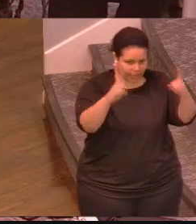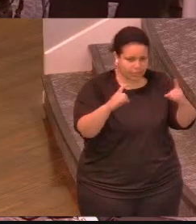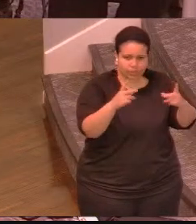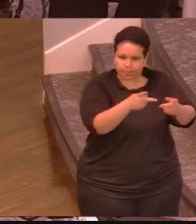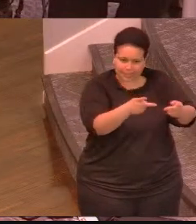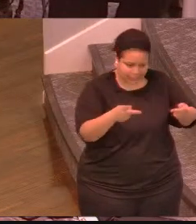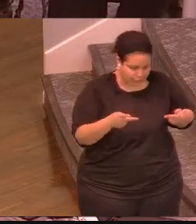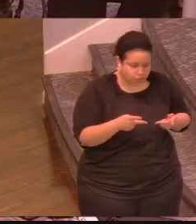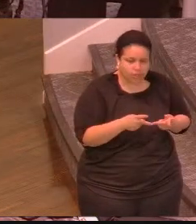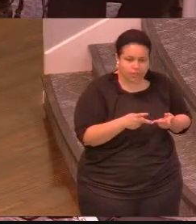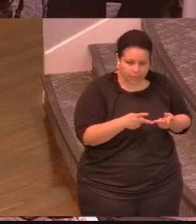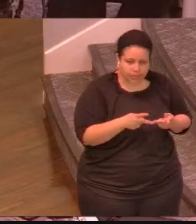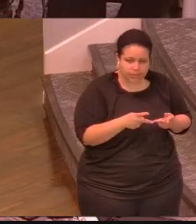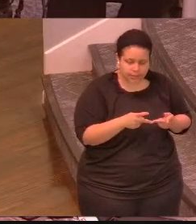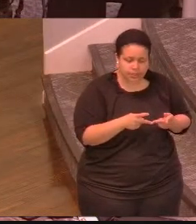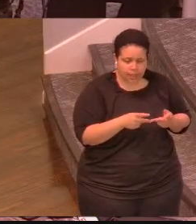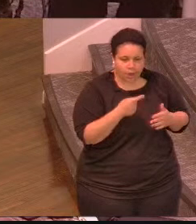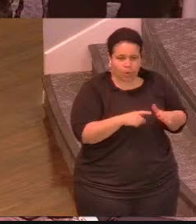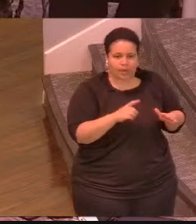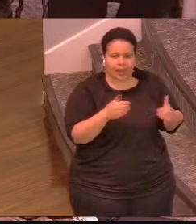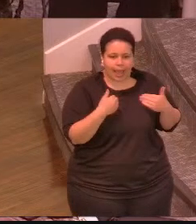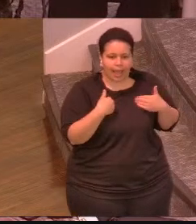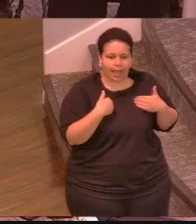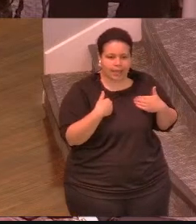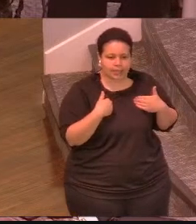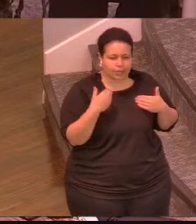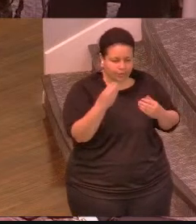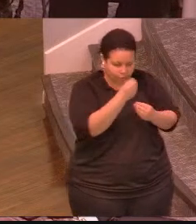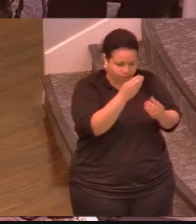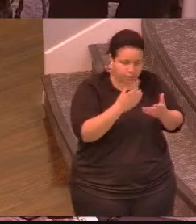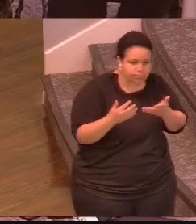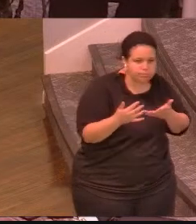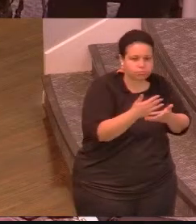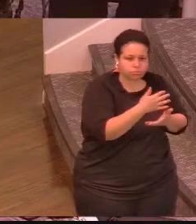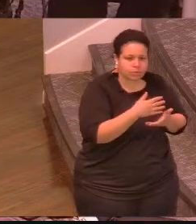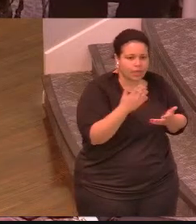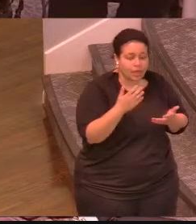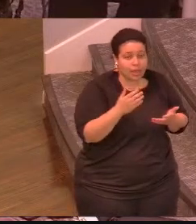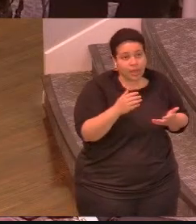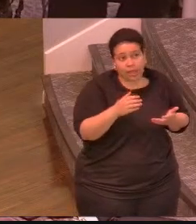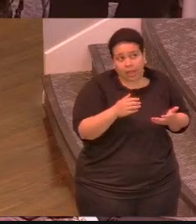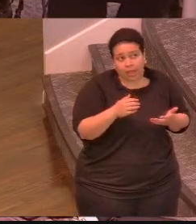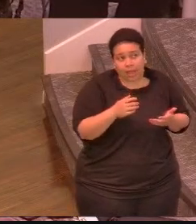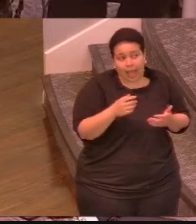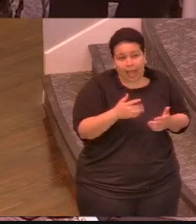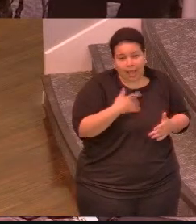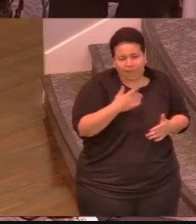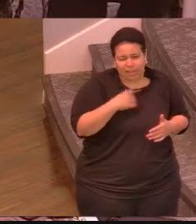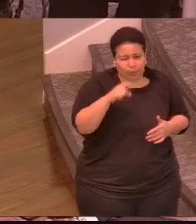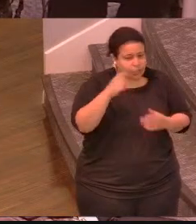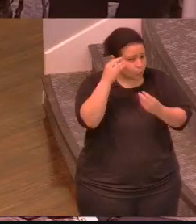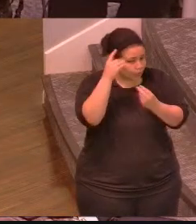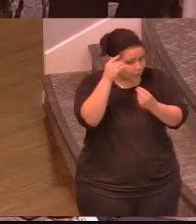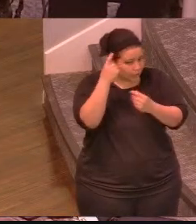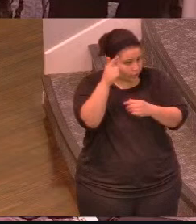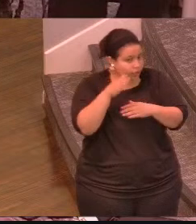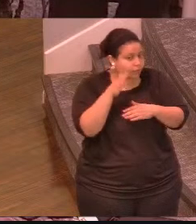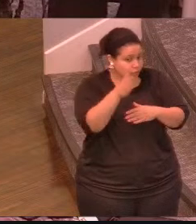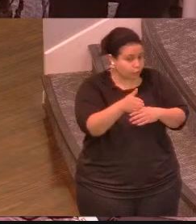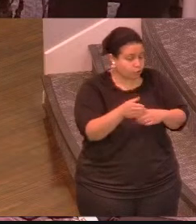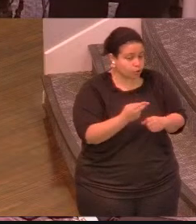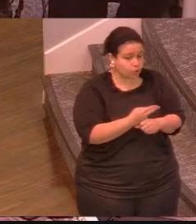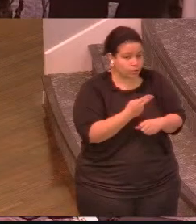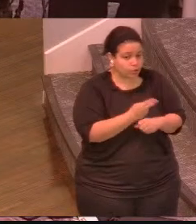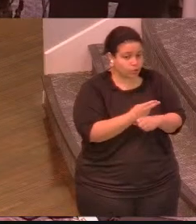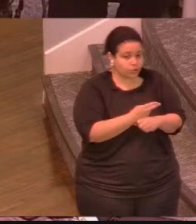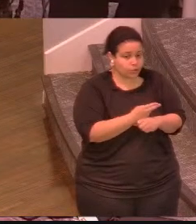what it has gathered, I think that could be helpful for us to consider in future use if we are looking at